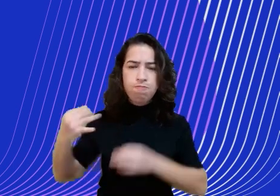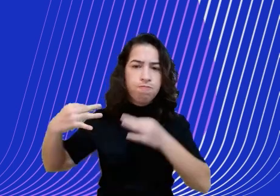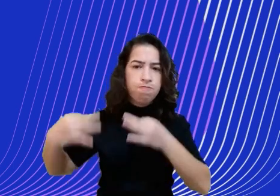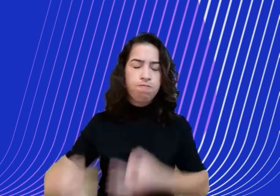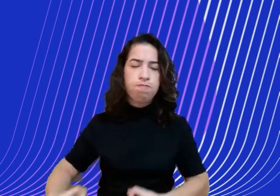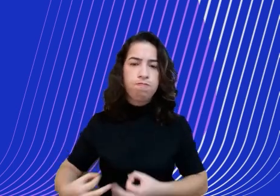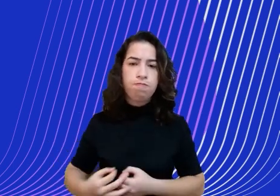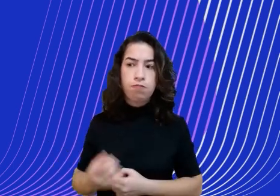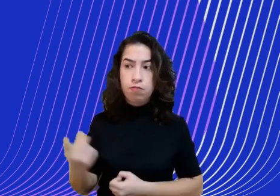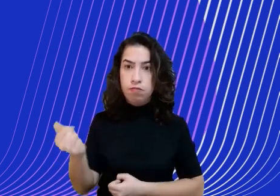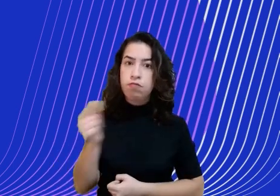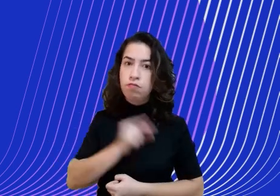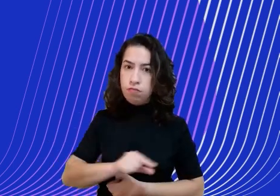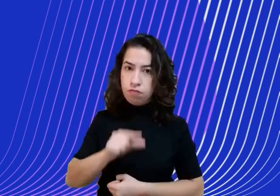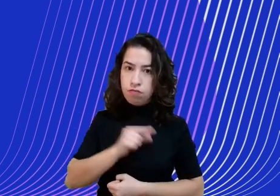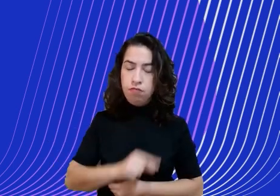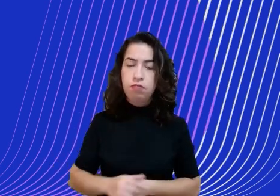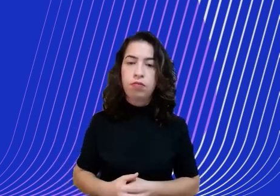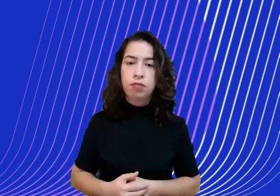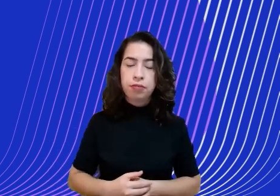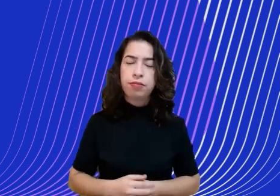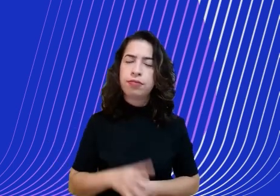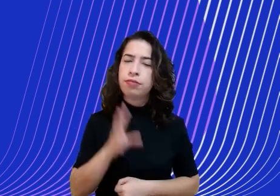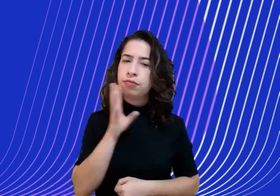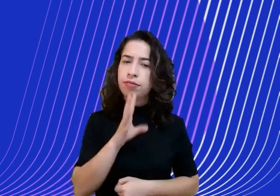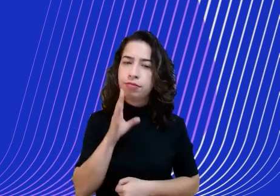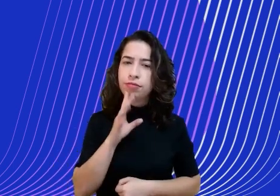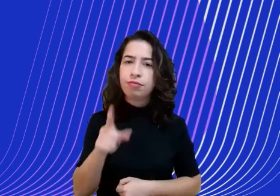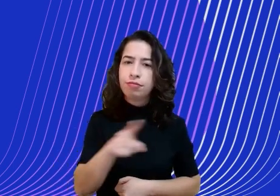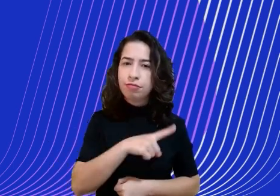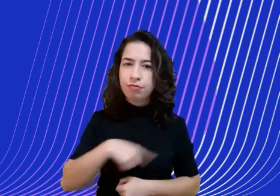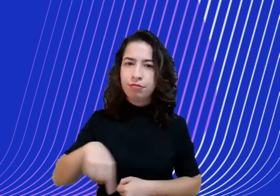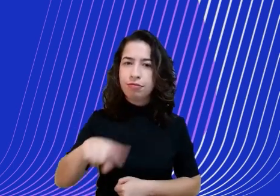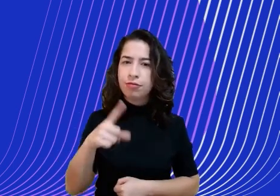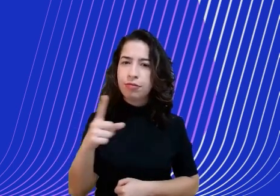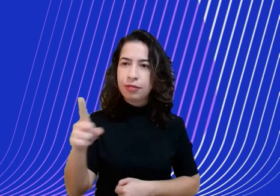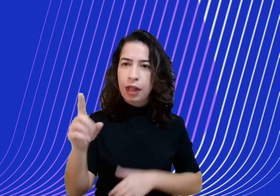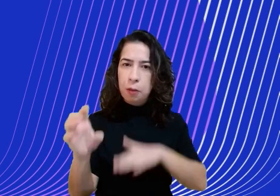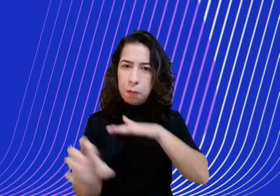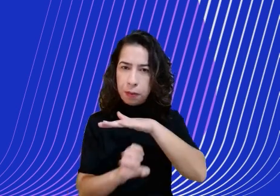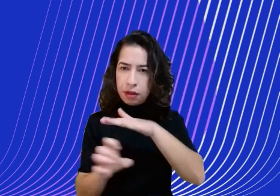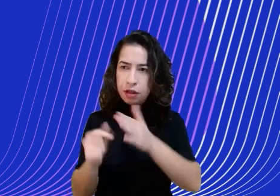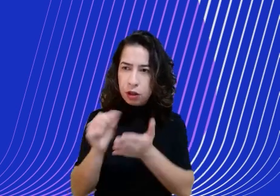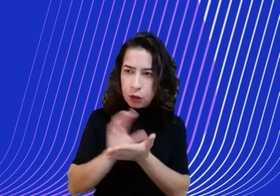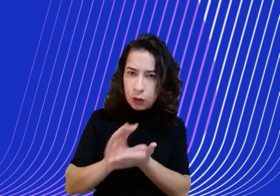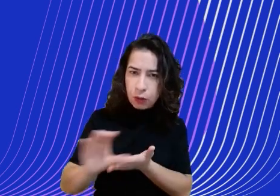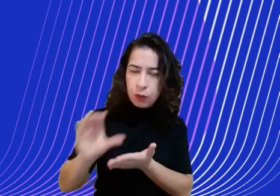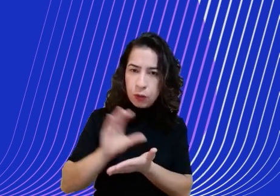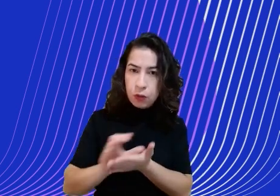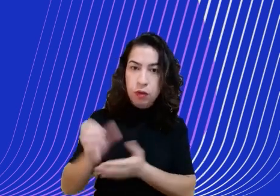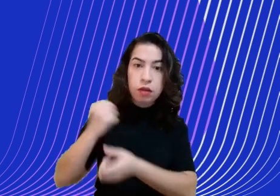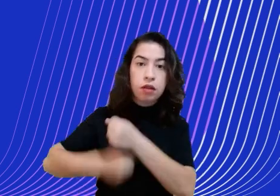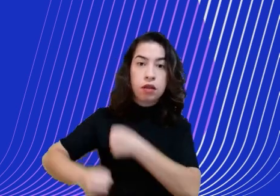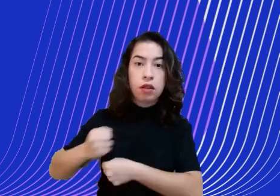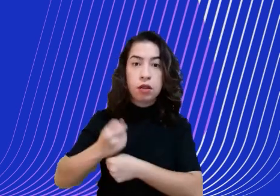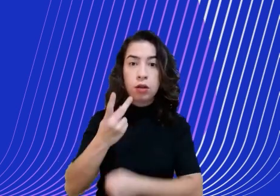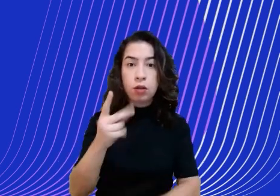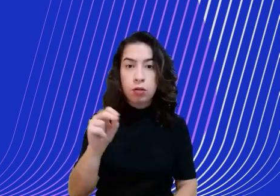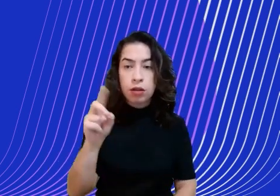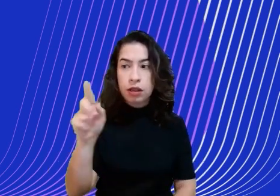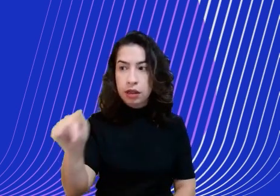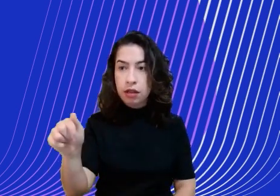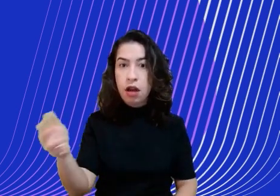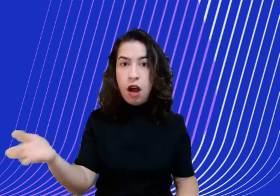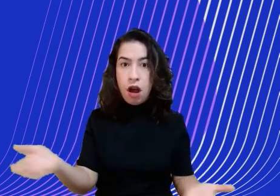work more correctly and being paid for that. So we invested in this company in 2017, and now we have a growth.